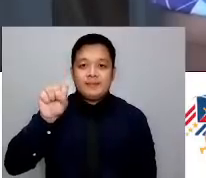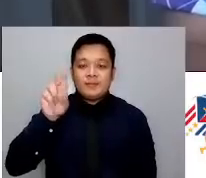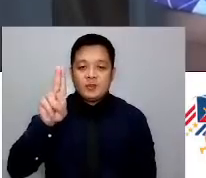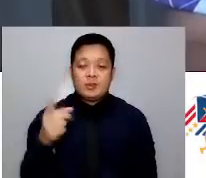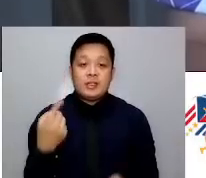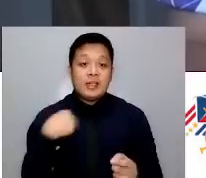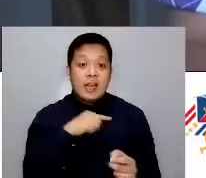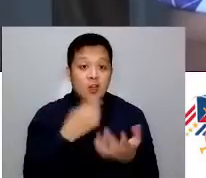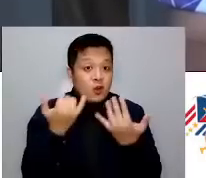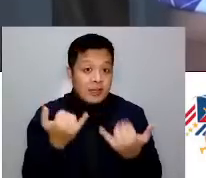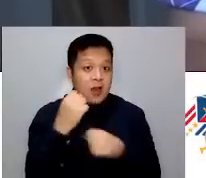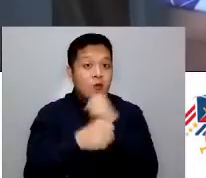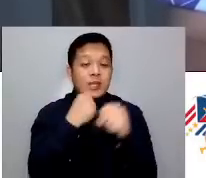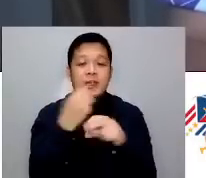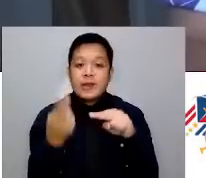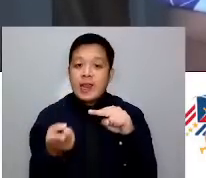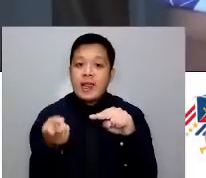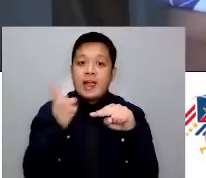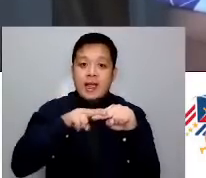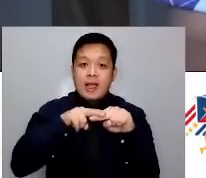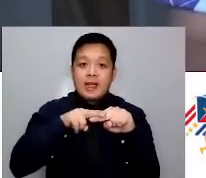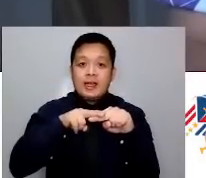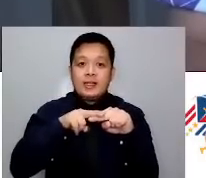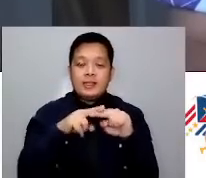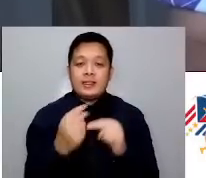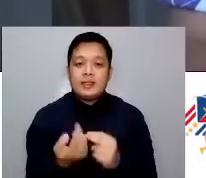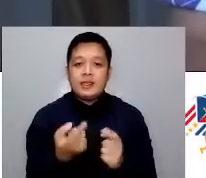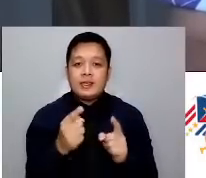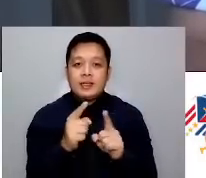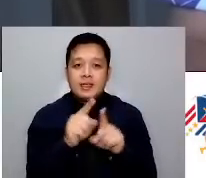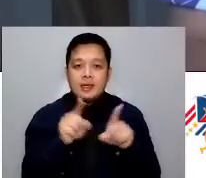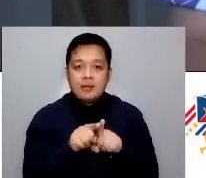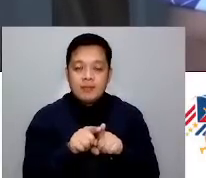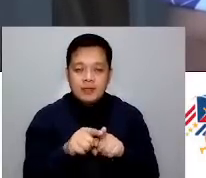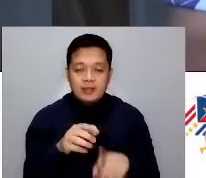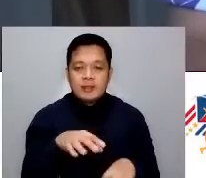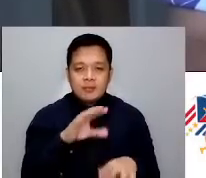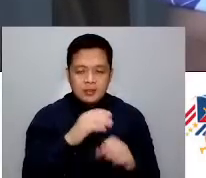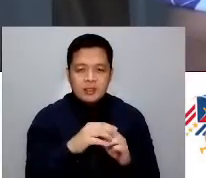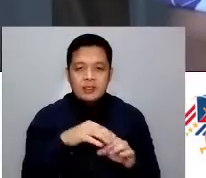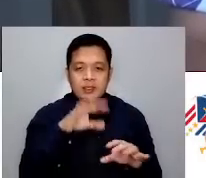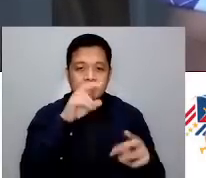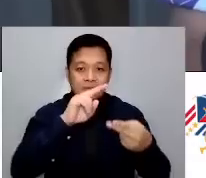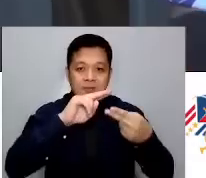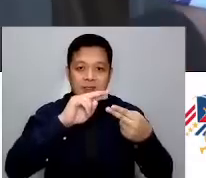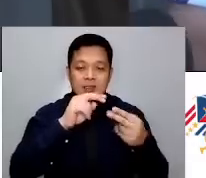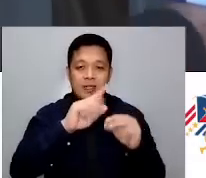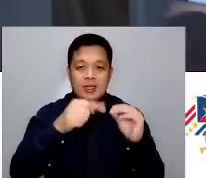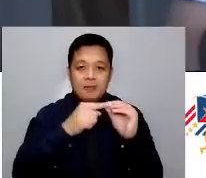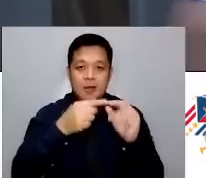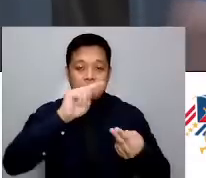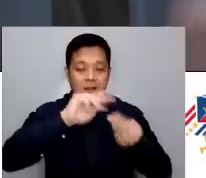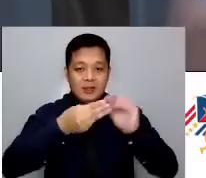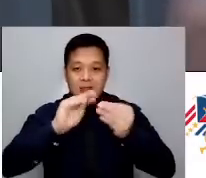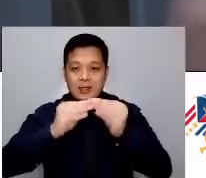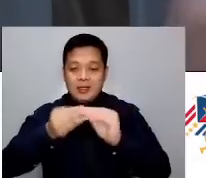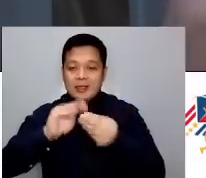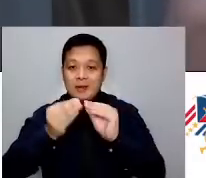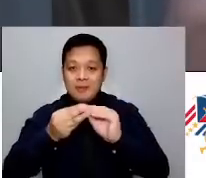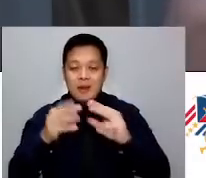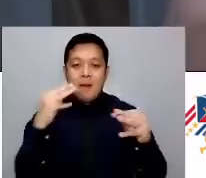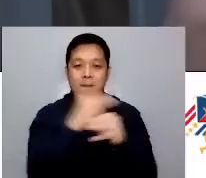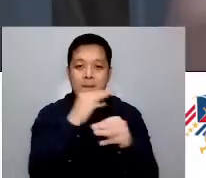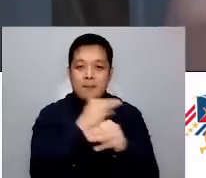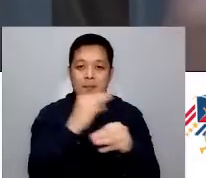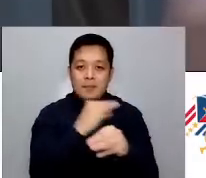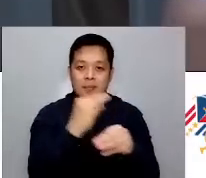give more options for our learners who are into numbers. And so we added the Mathematical and Computational Science